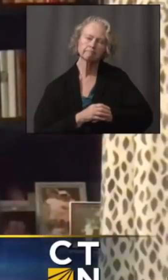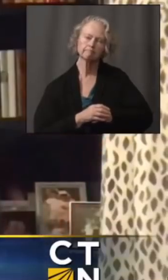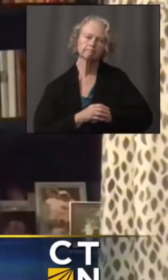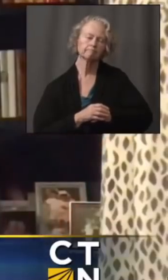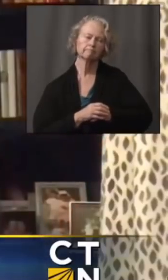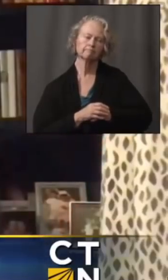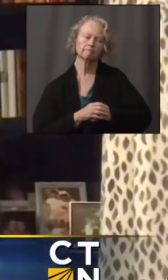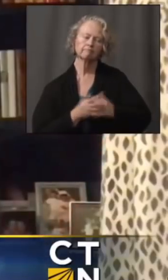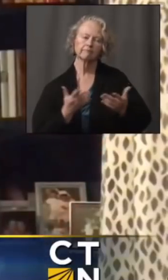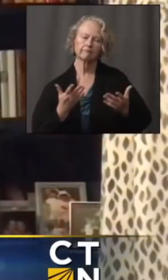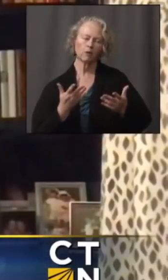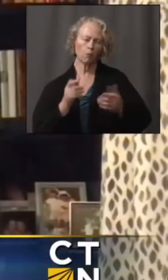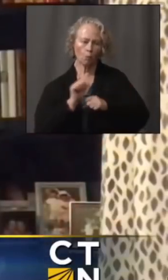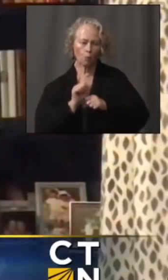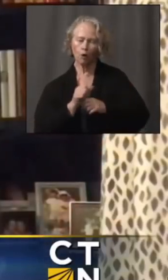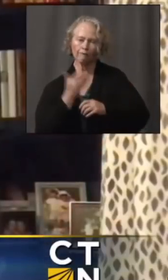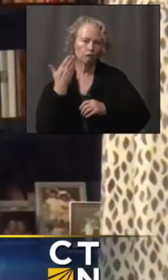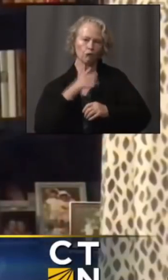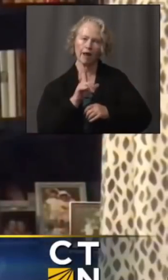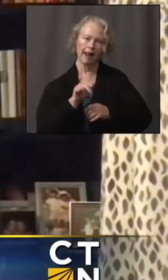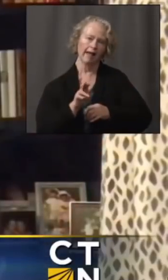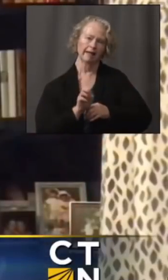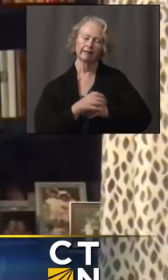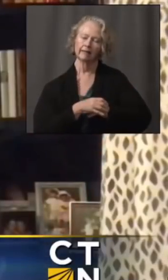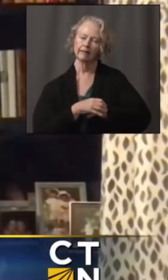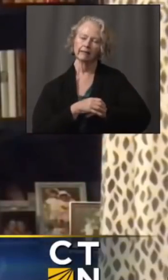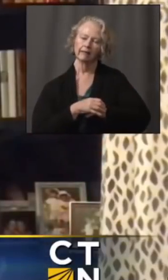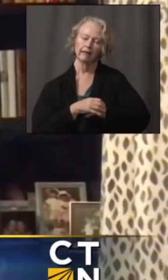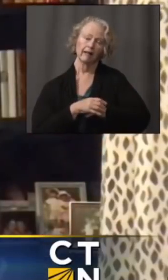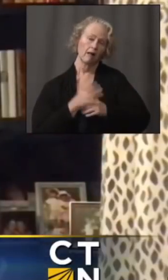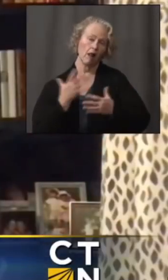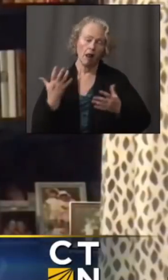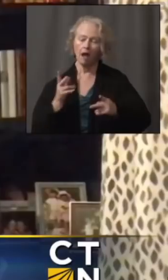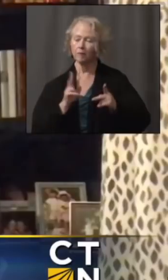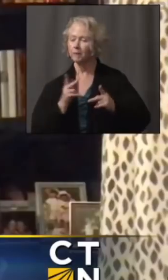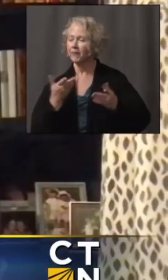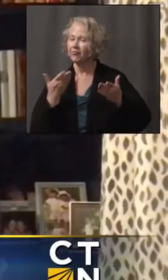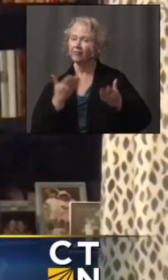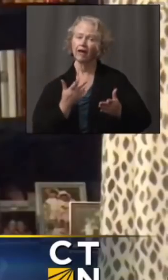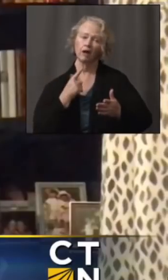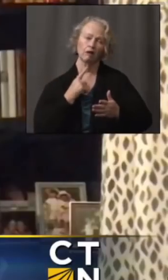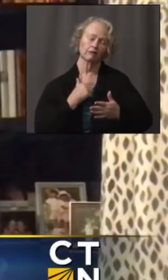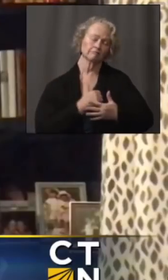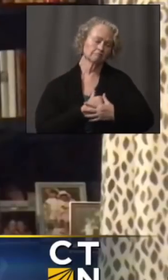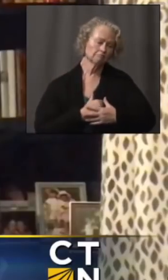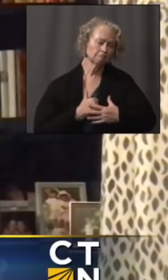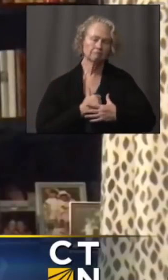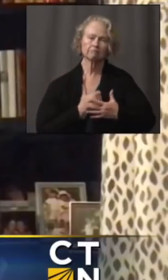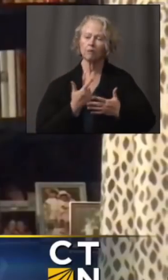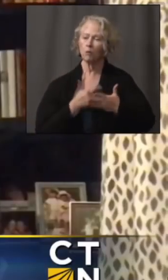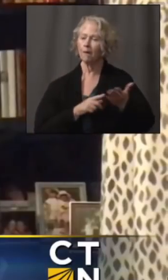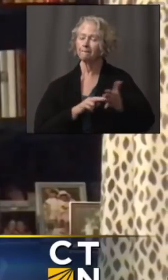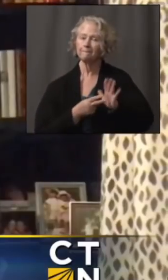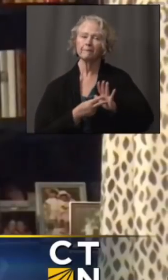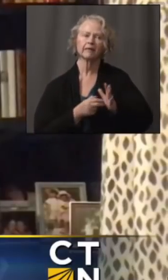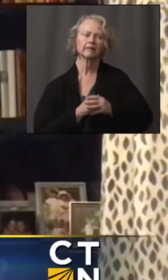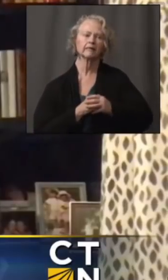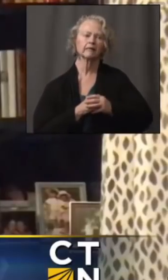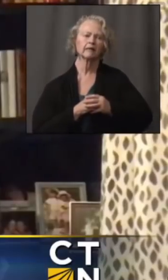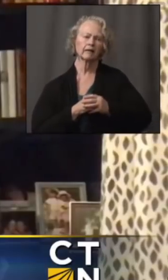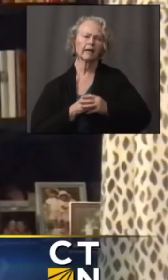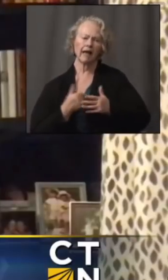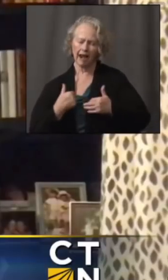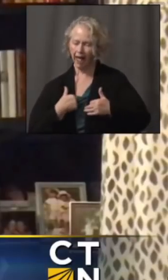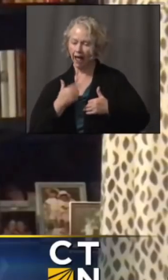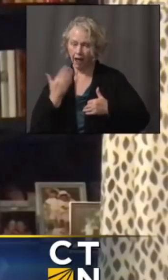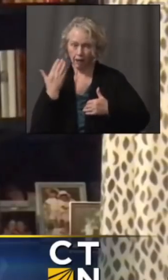more people than I'd anticipated, that were in there, expressing their condolences of what it meant for Connecticut. And I think we will be, I'll be